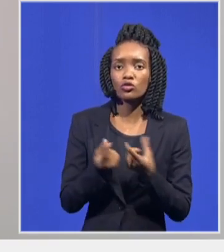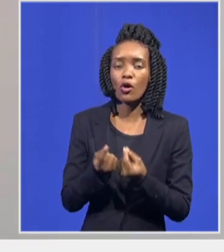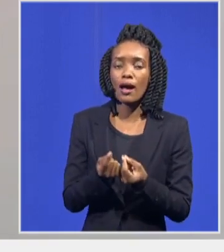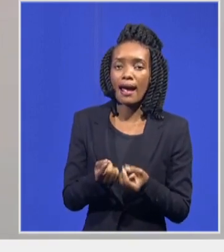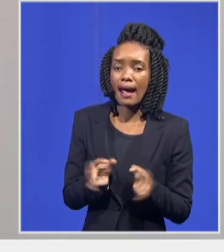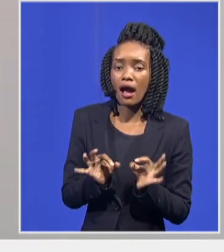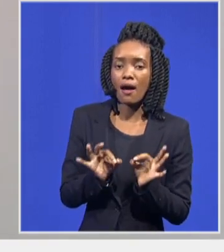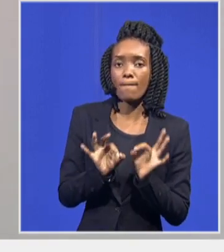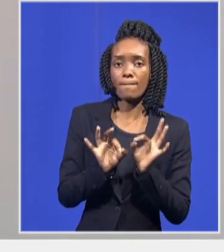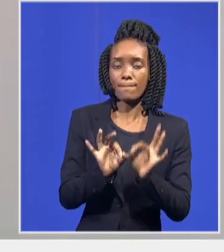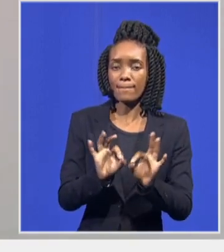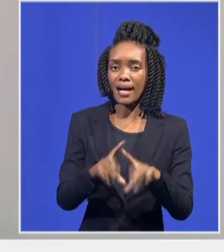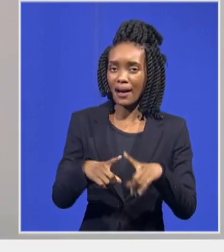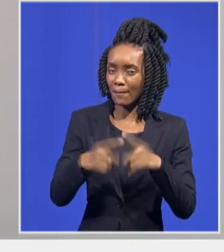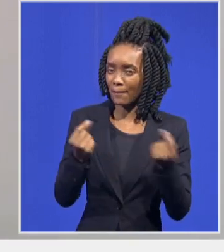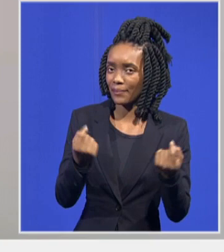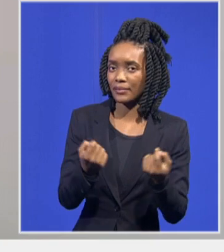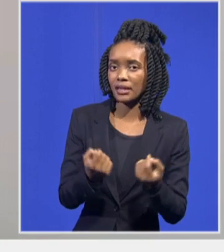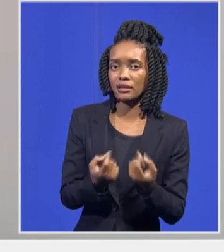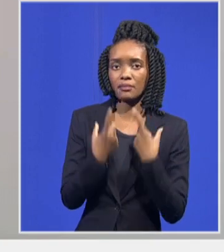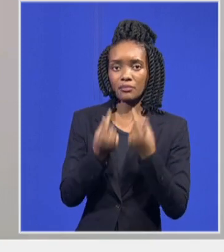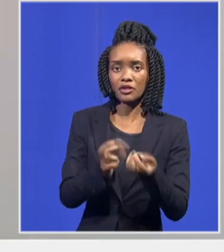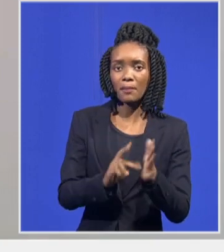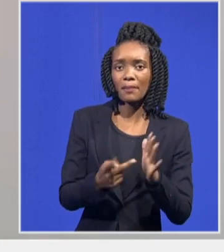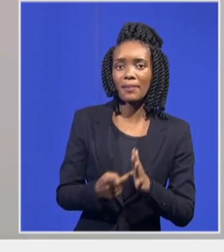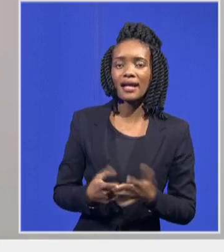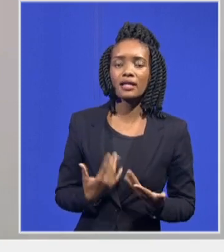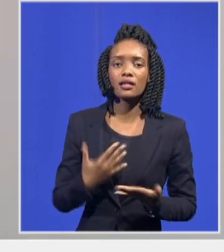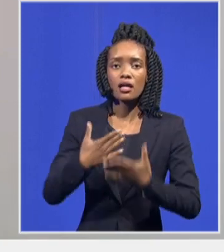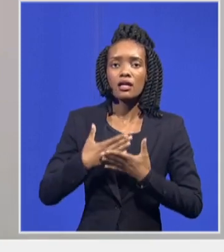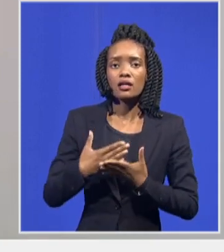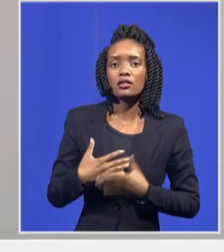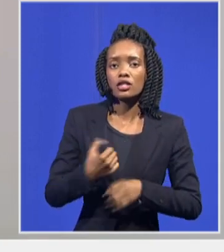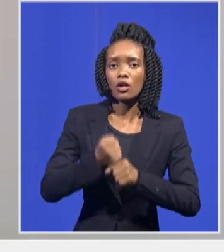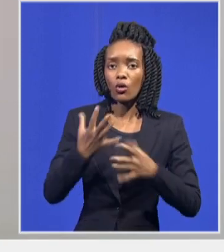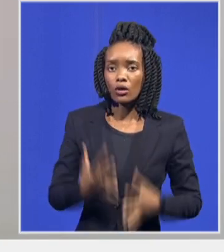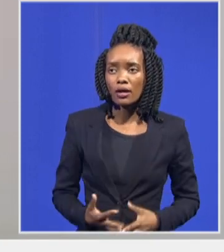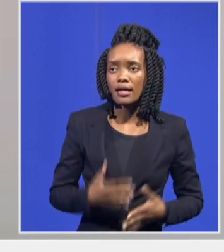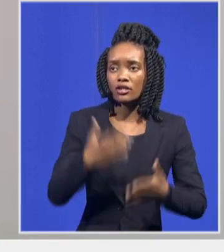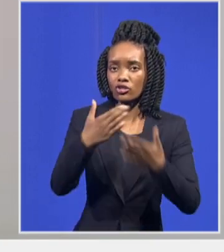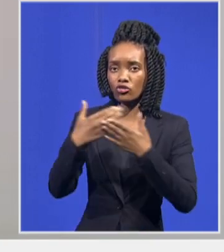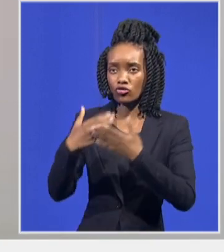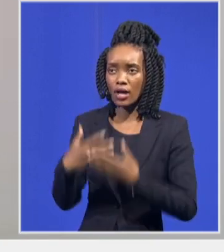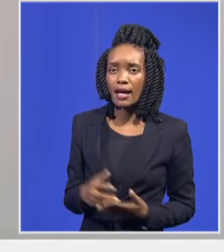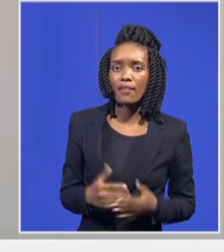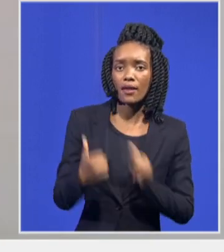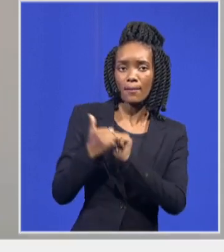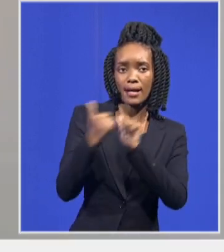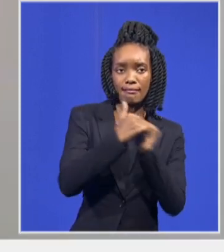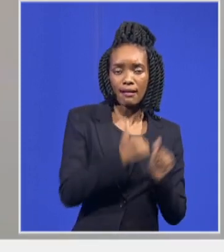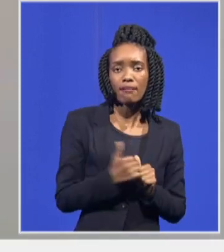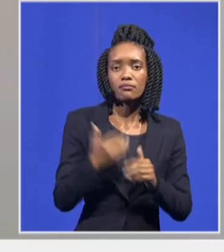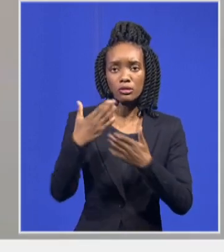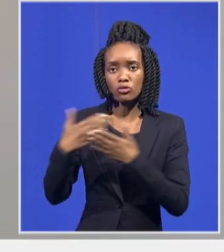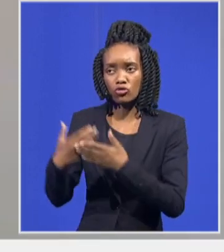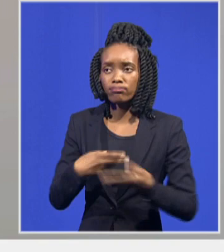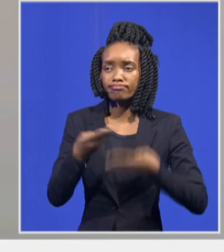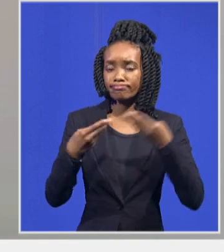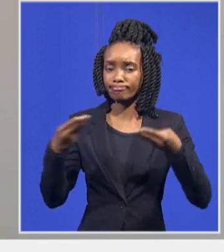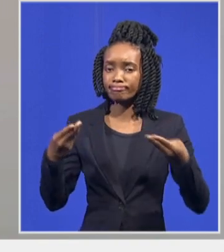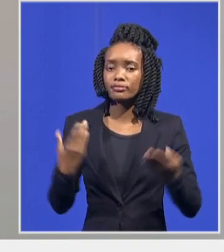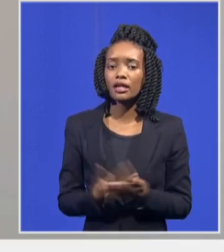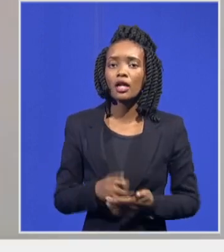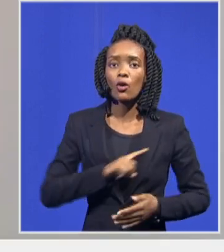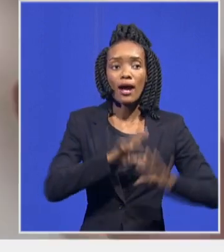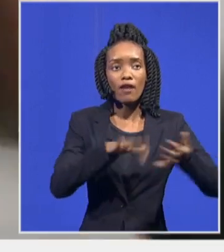implementation plan, sharing it with different stakeholders, sharing it with our international partner groups, because I think that's important. Everybody has been waiting, but we